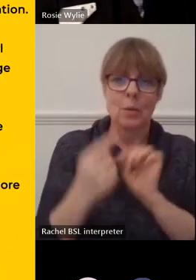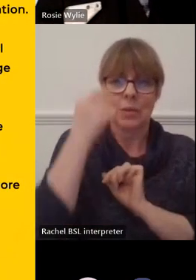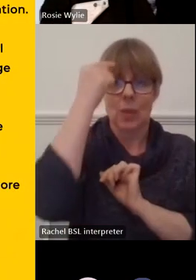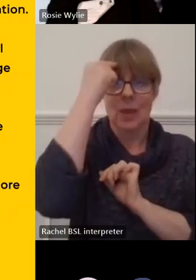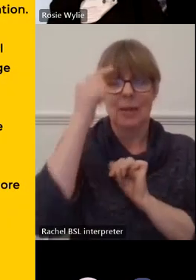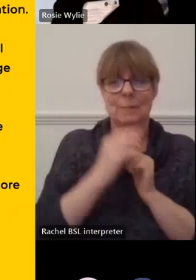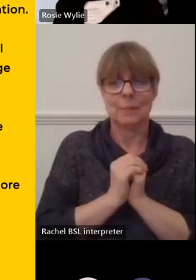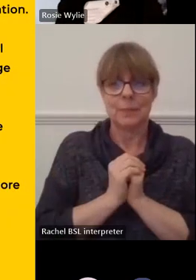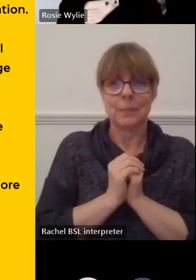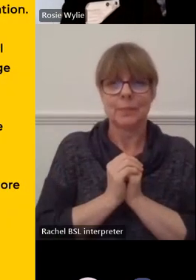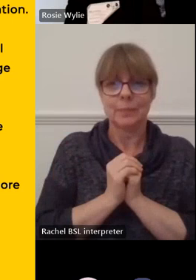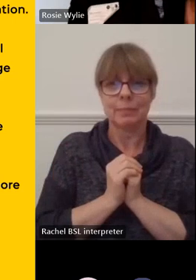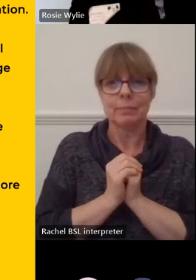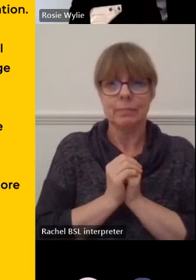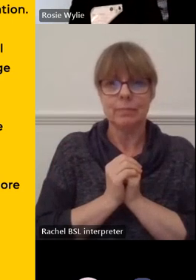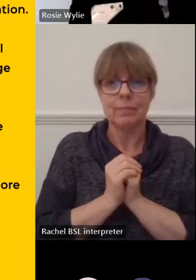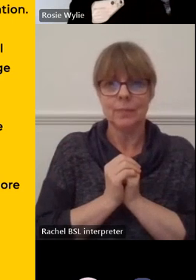the changes of